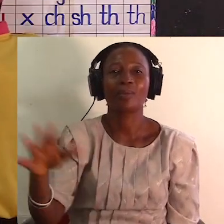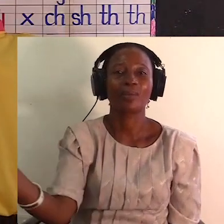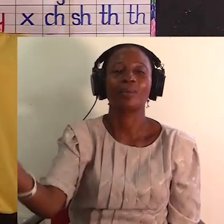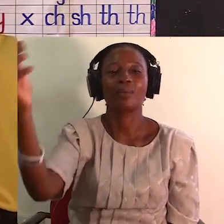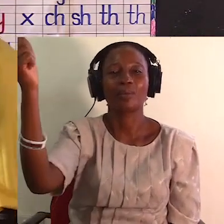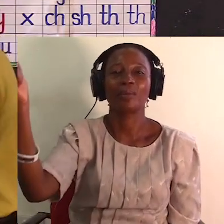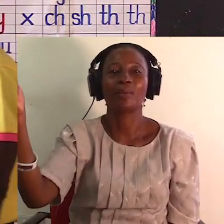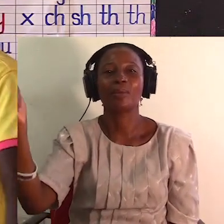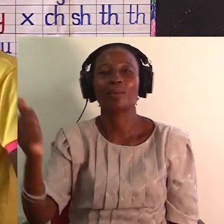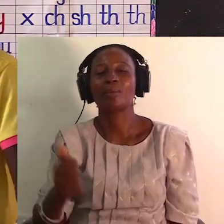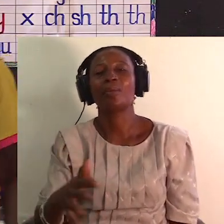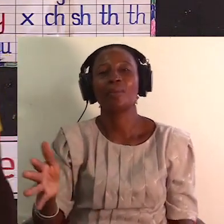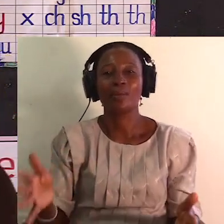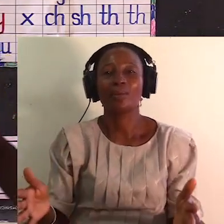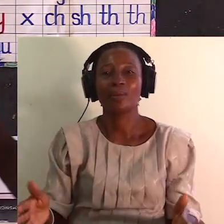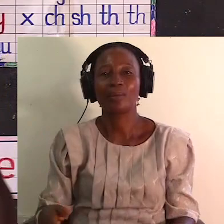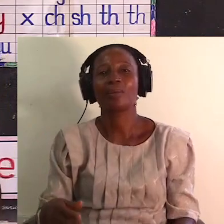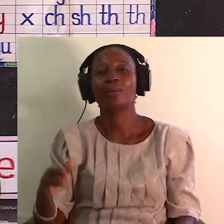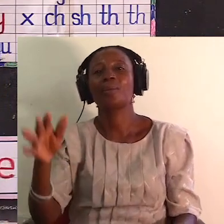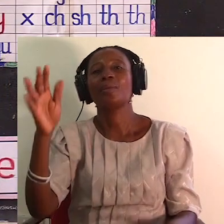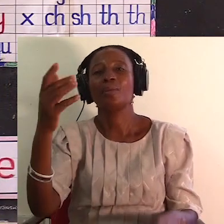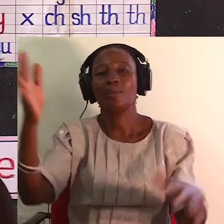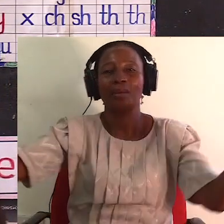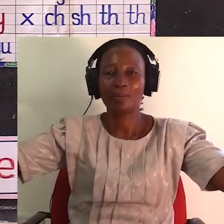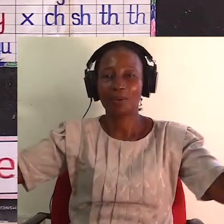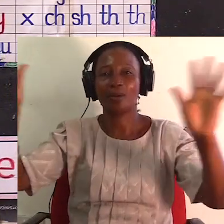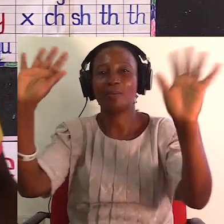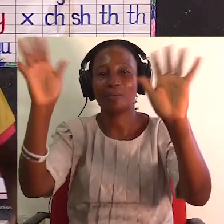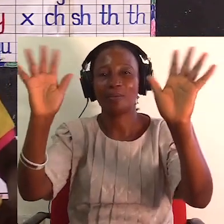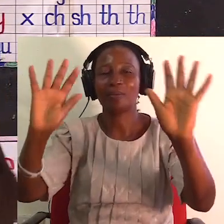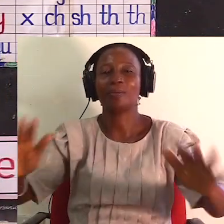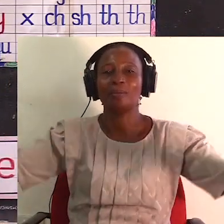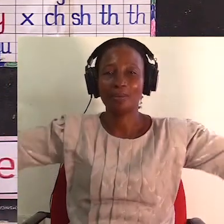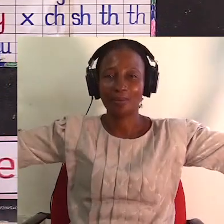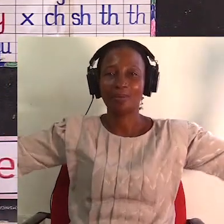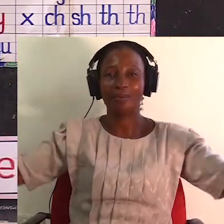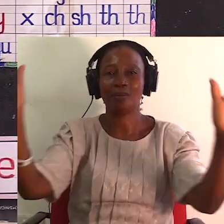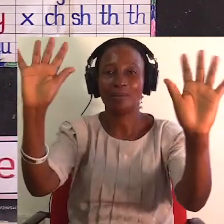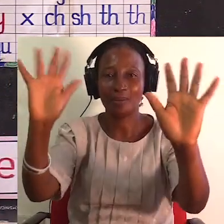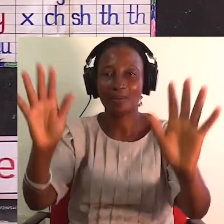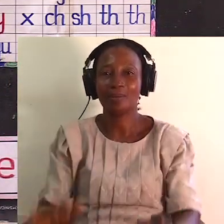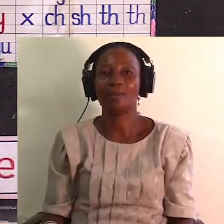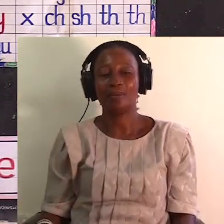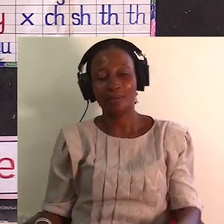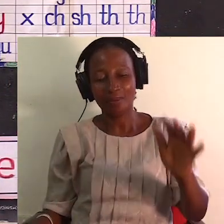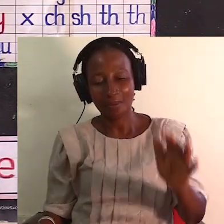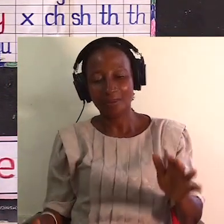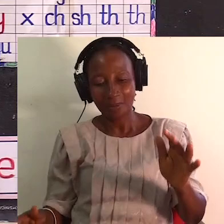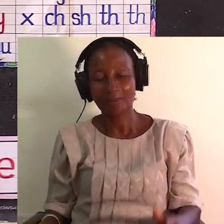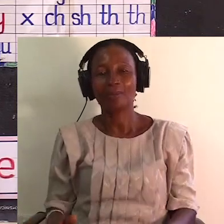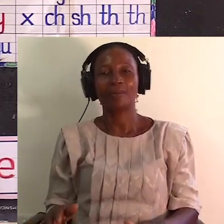those with C, let's give them a big stamp. Another one, another bigger one.